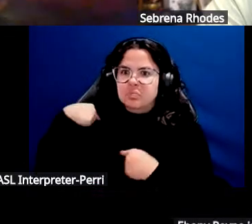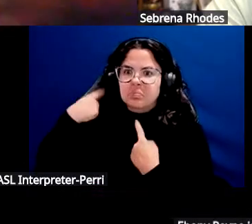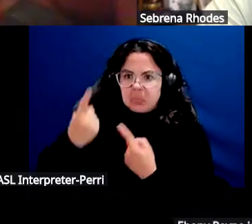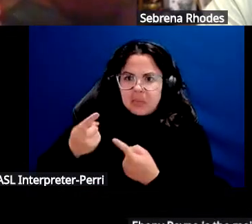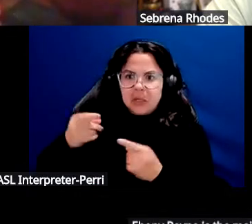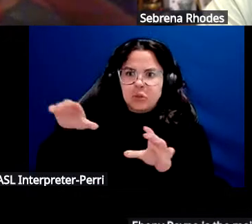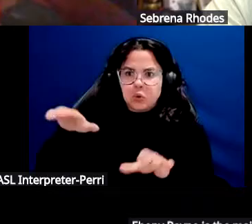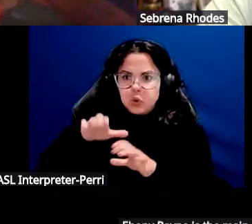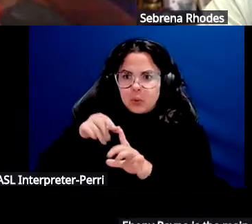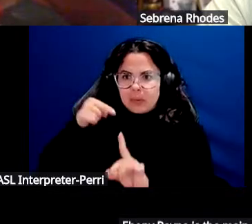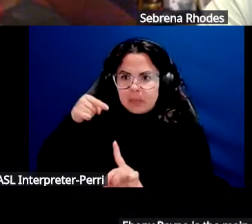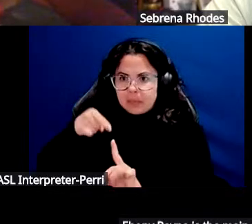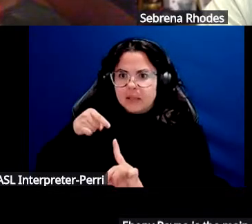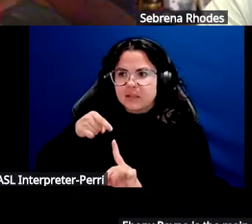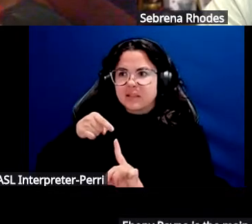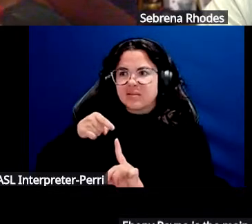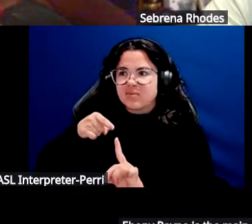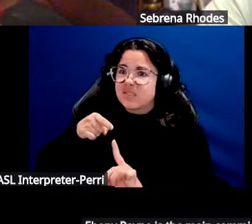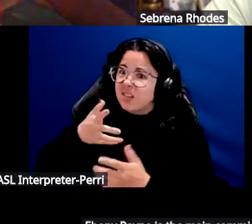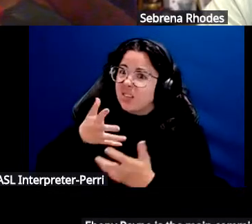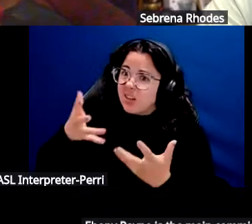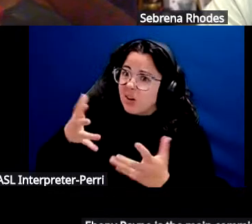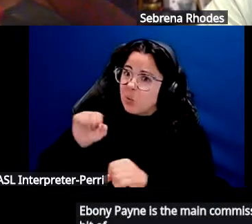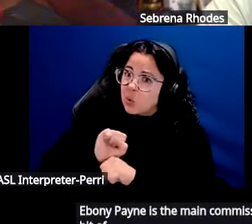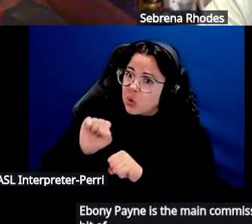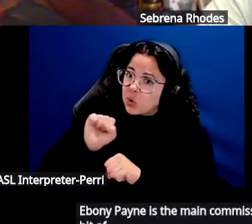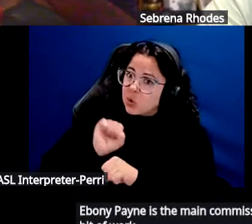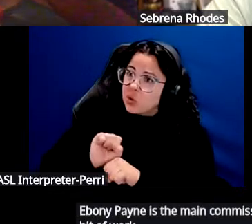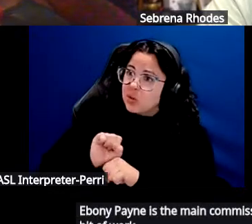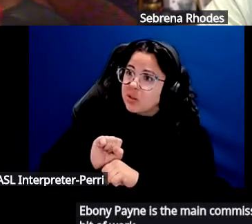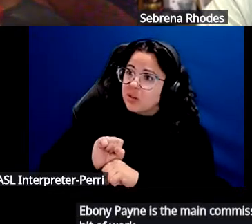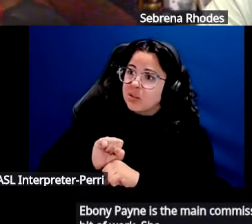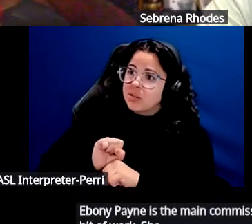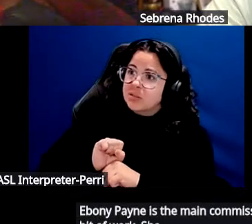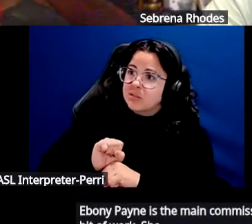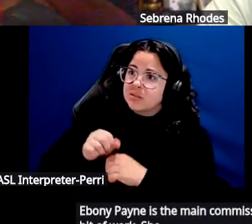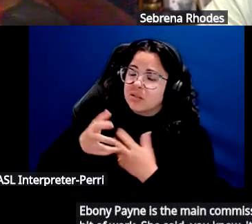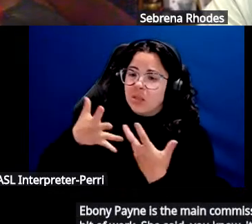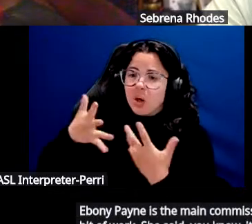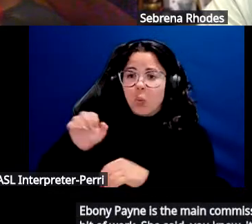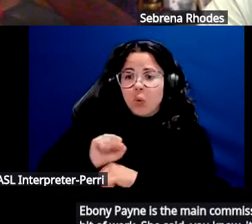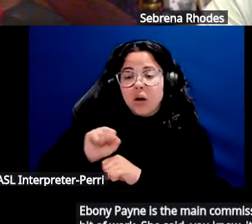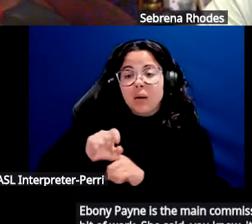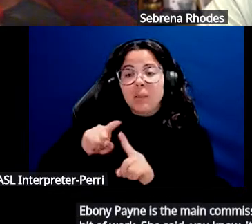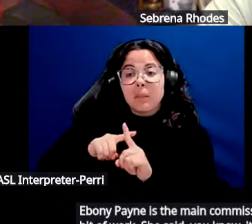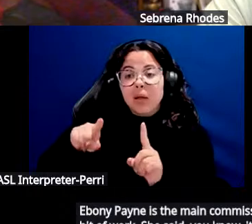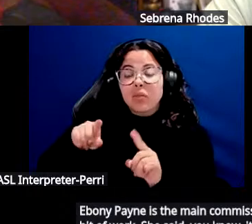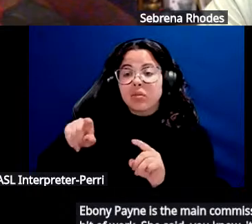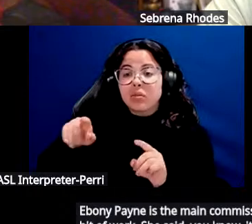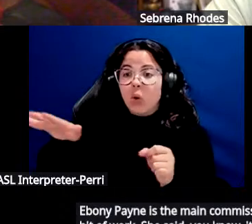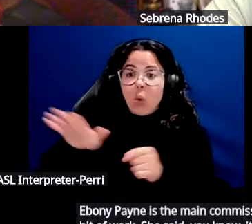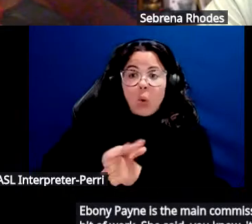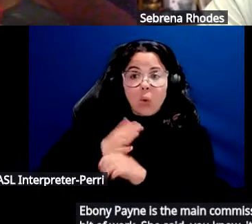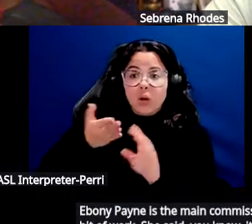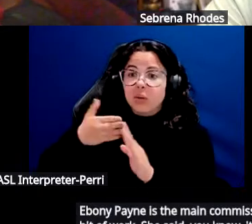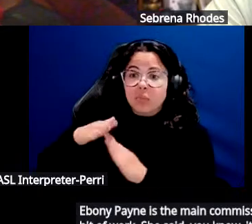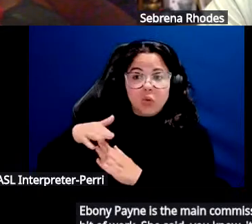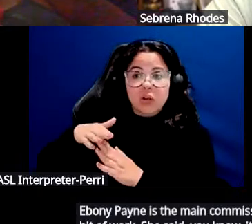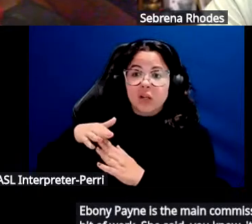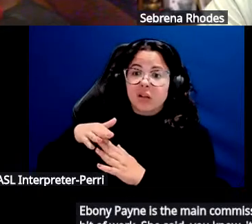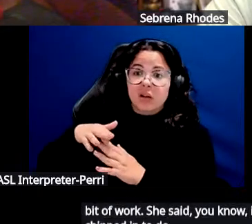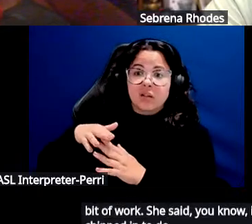this, and it's quite a bit of work. She said, you know, it's a lot of work, but the whole community chipped in to do